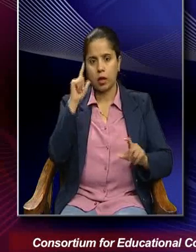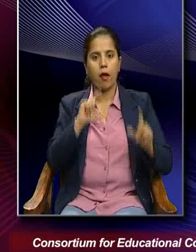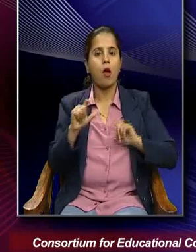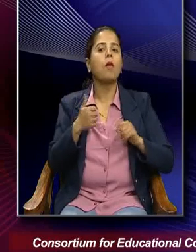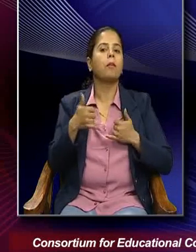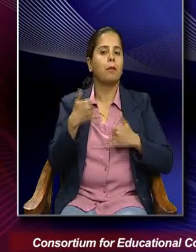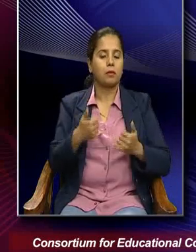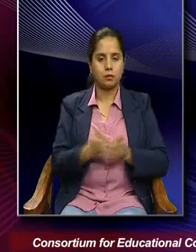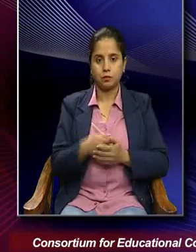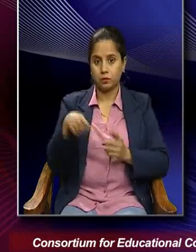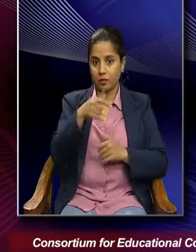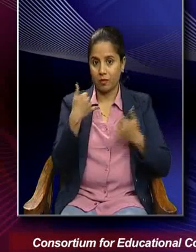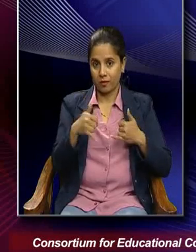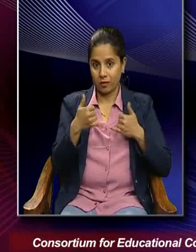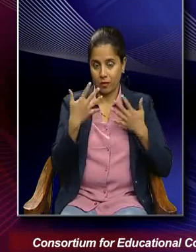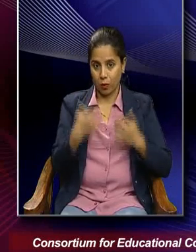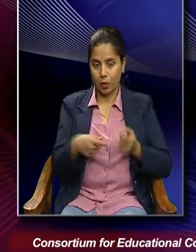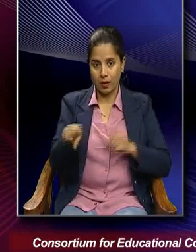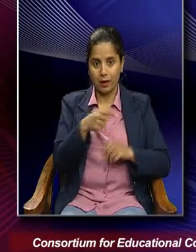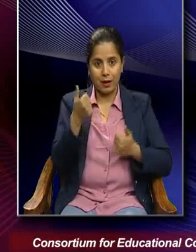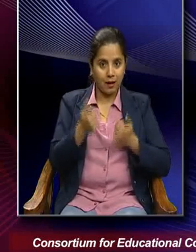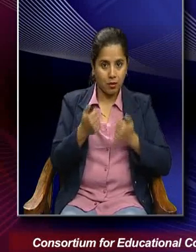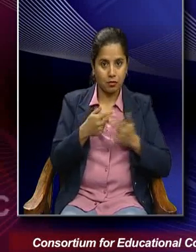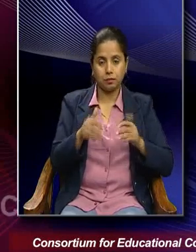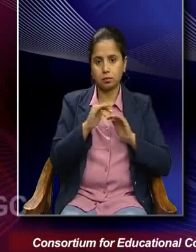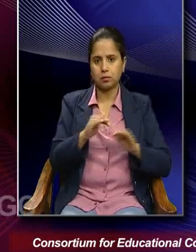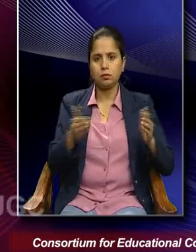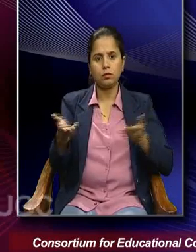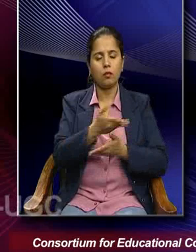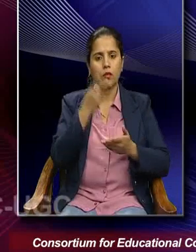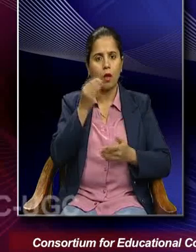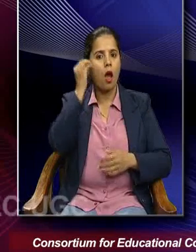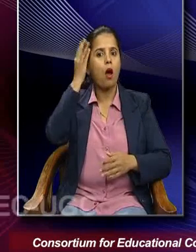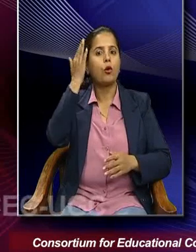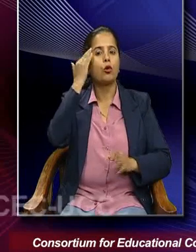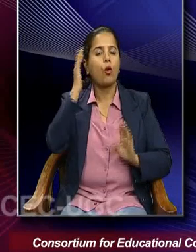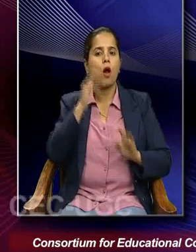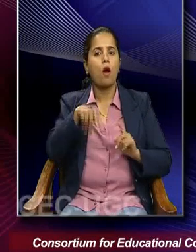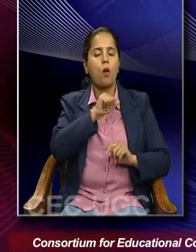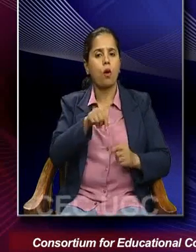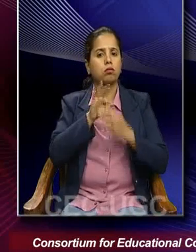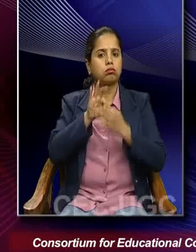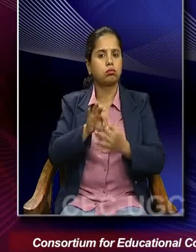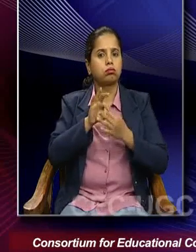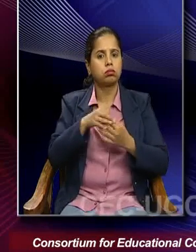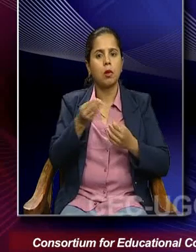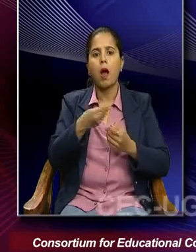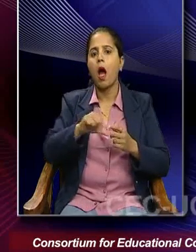collective viewpoint. This enables in the growth of social identity,